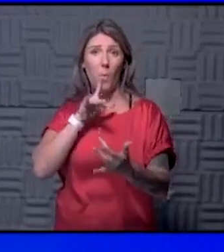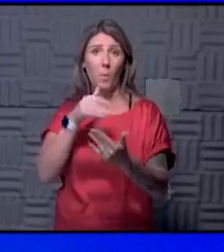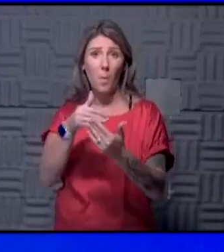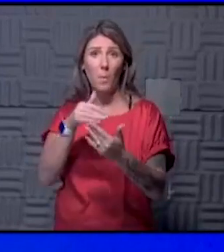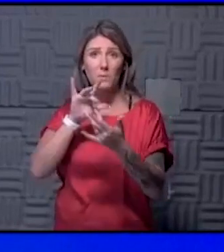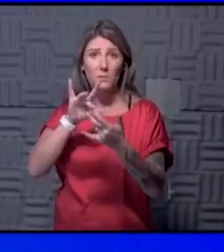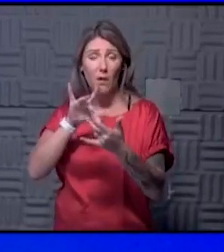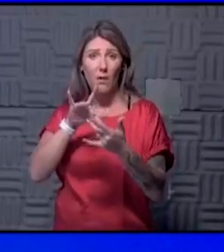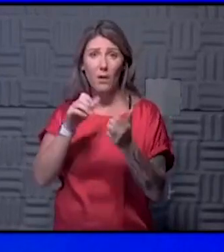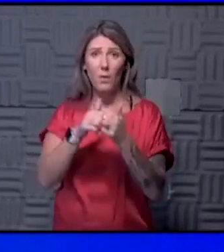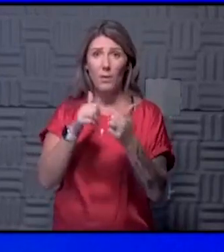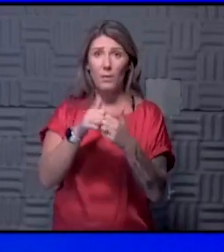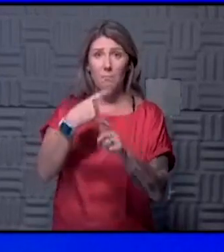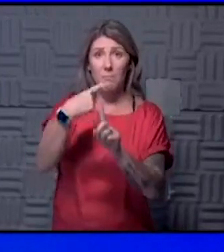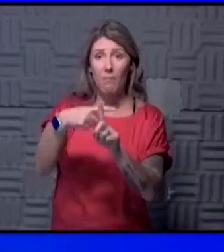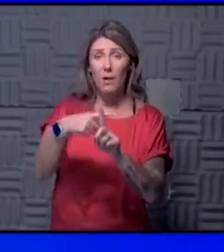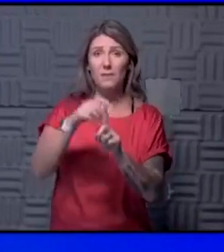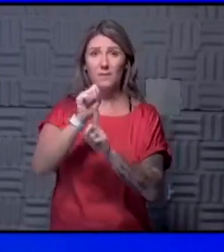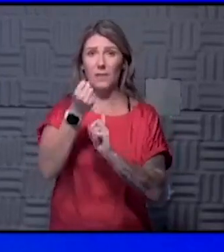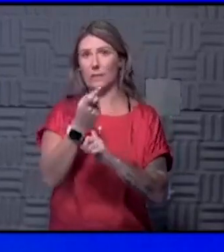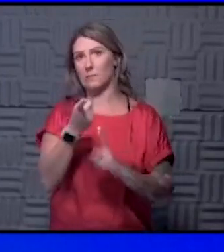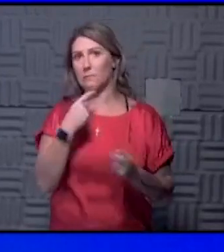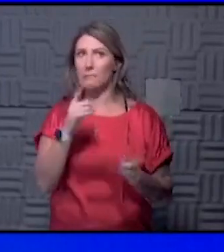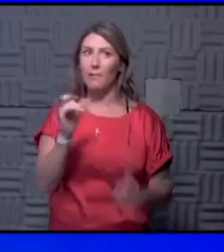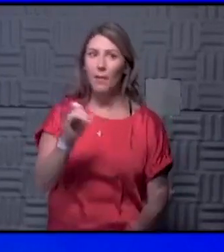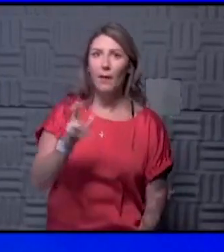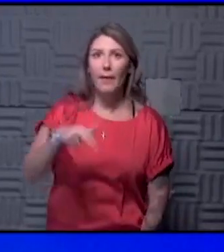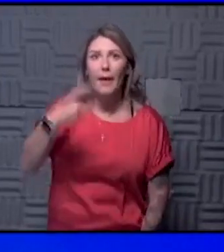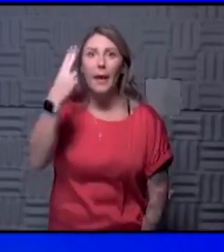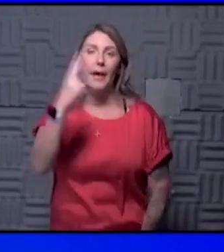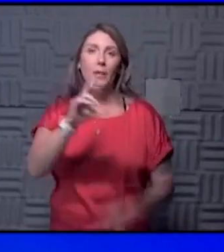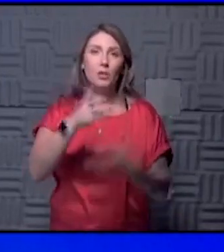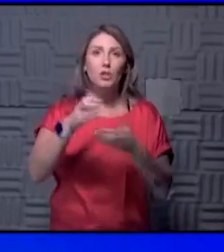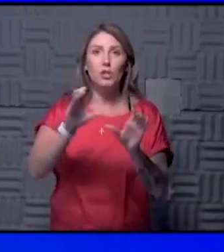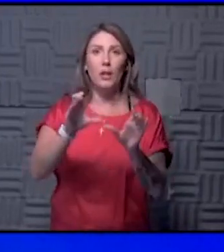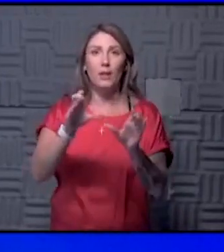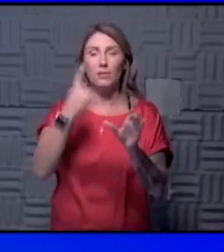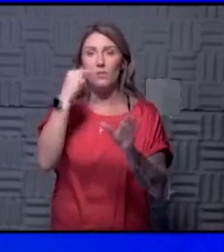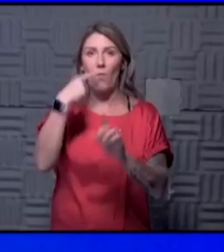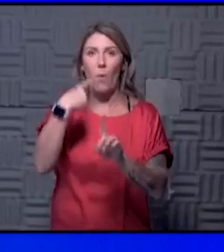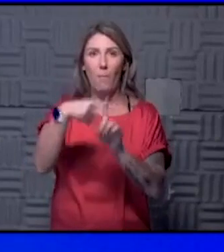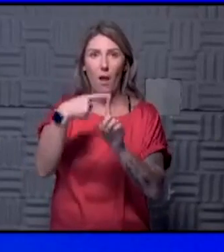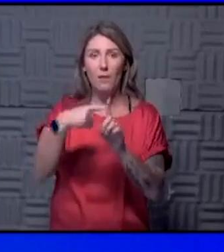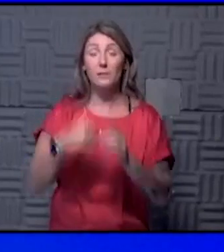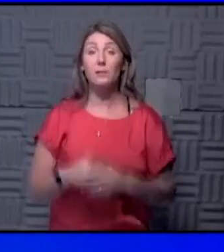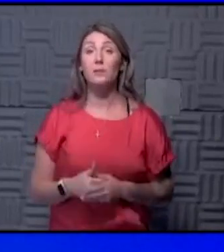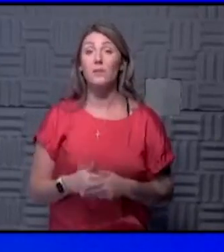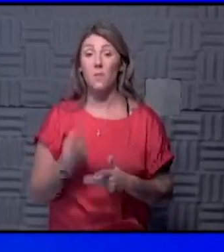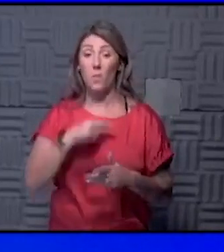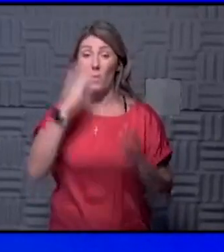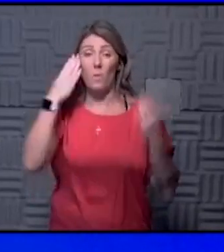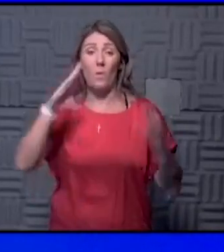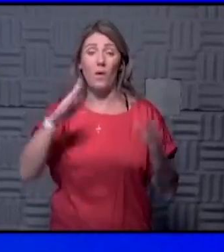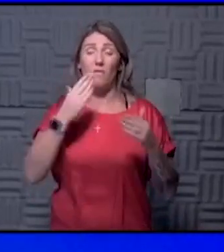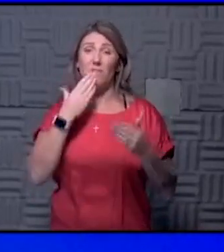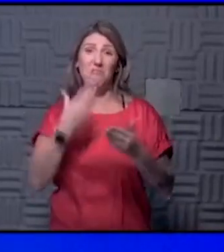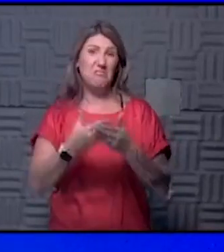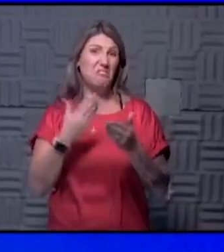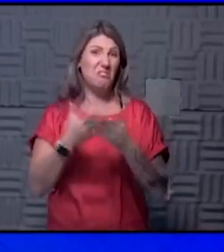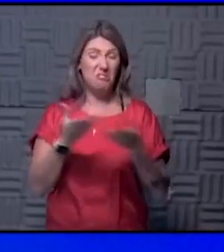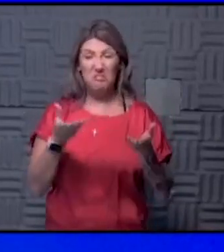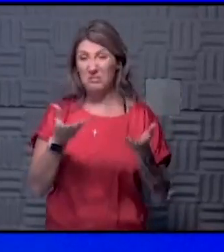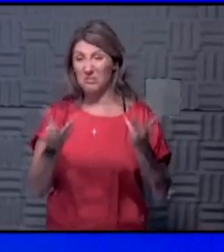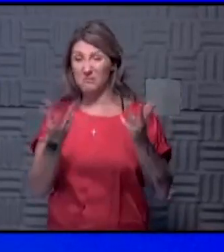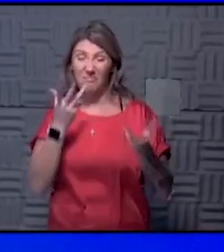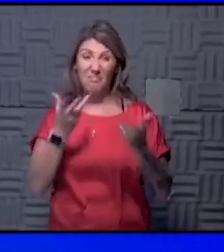known cases, you are likely going to have a higher chance of having a positive. We don't really have a good mechanism here,